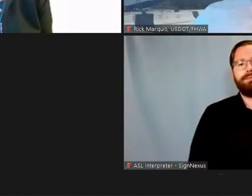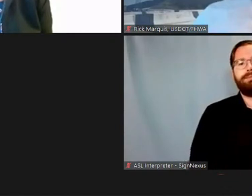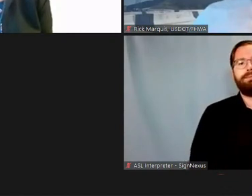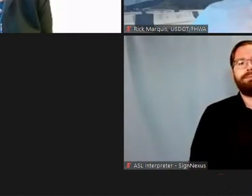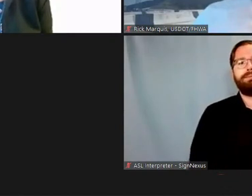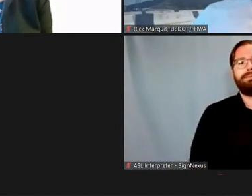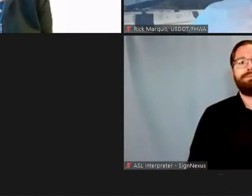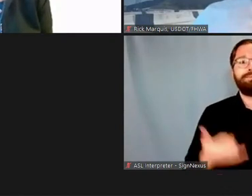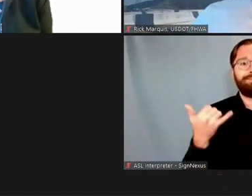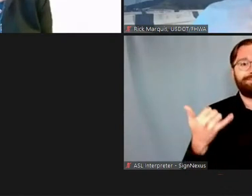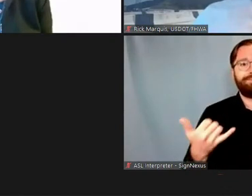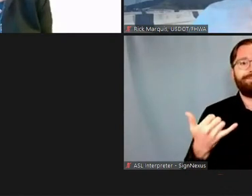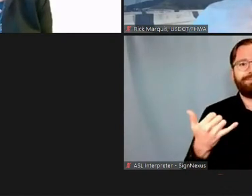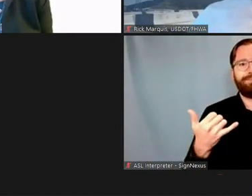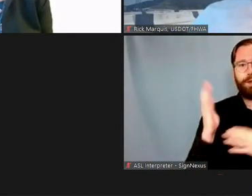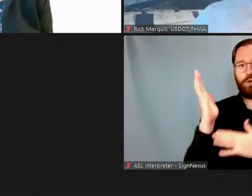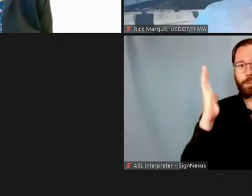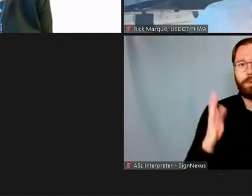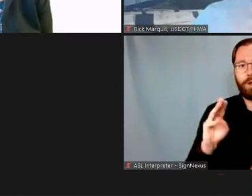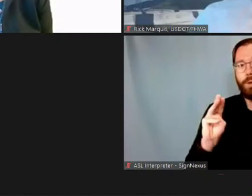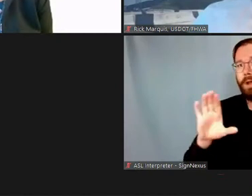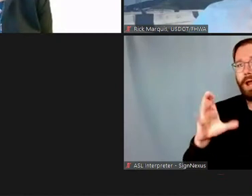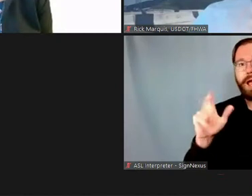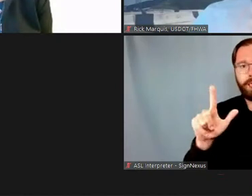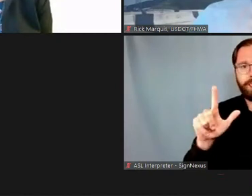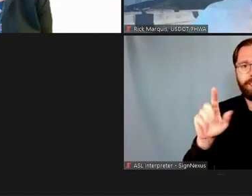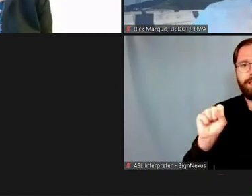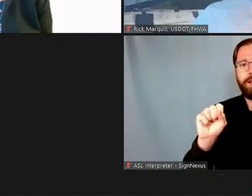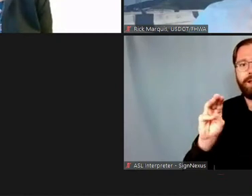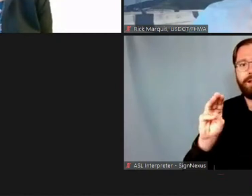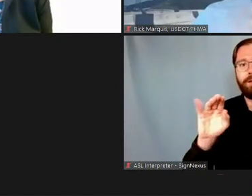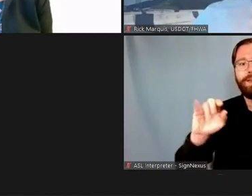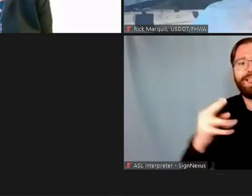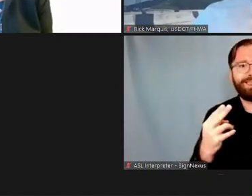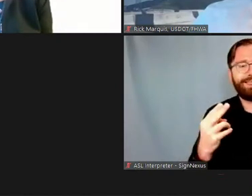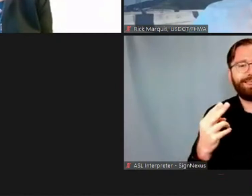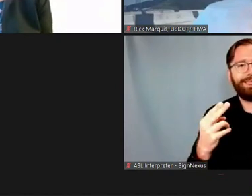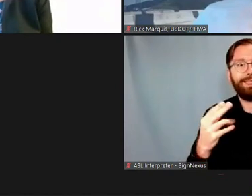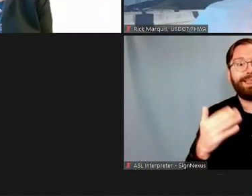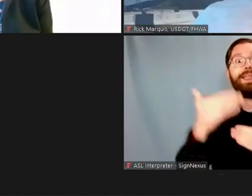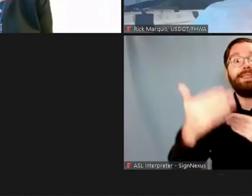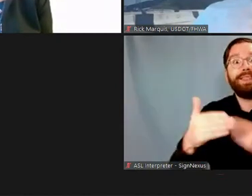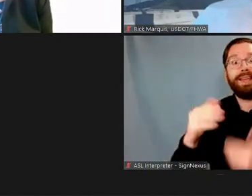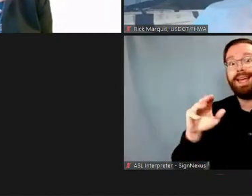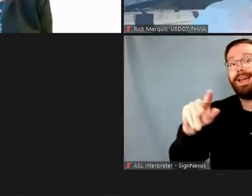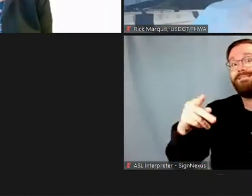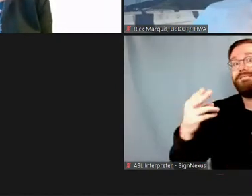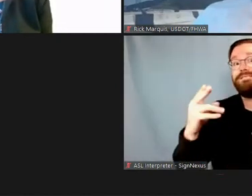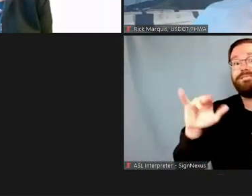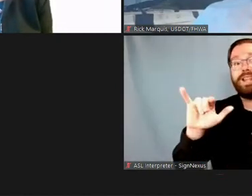our next speaker is michael smith followed by philippe castillo